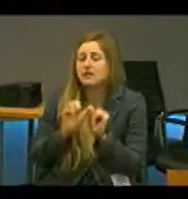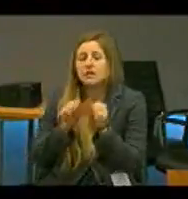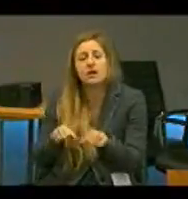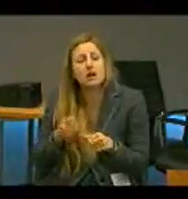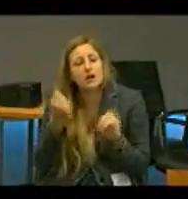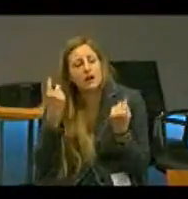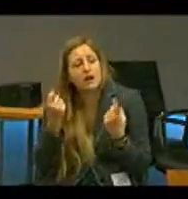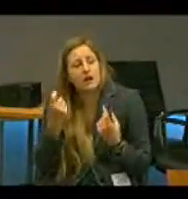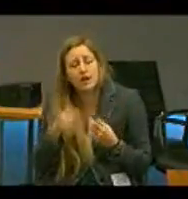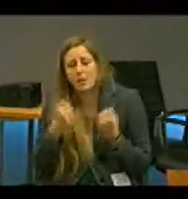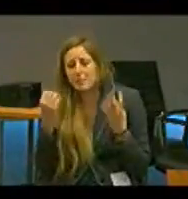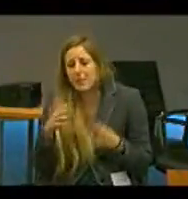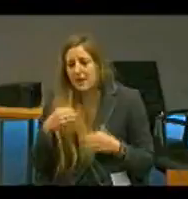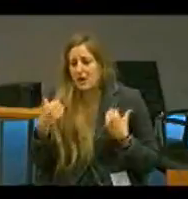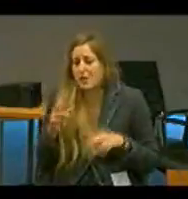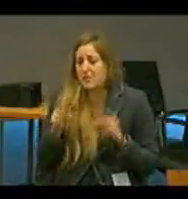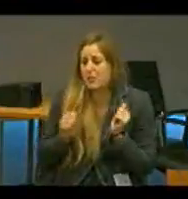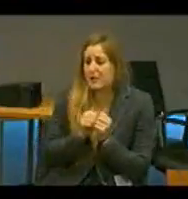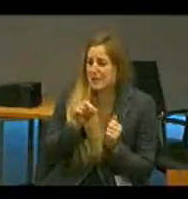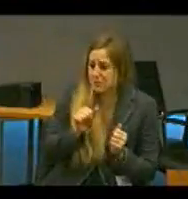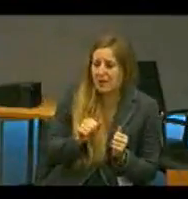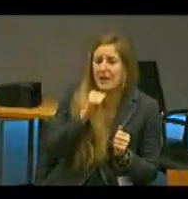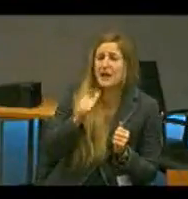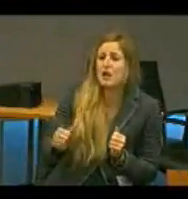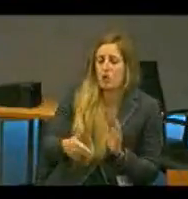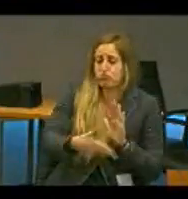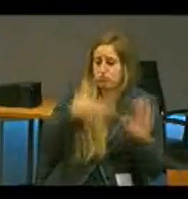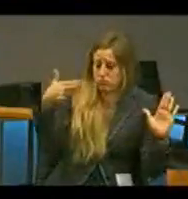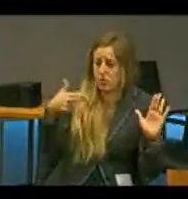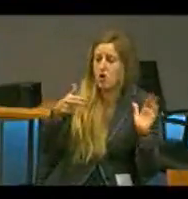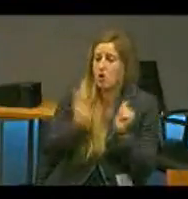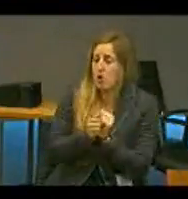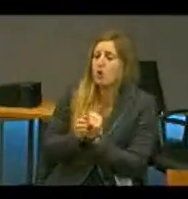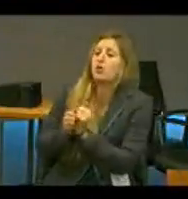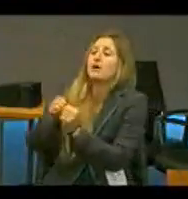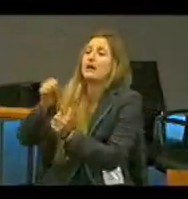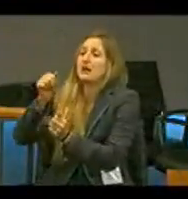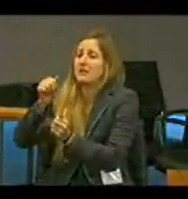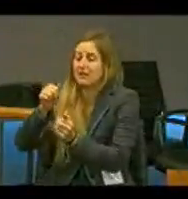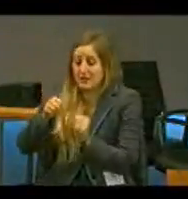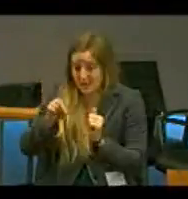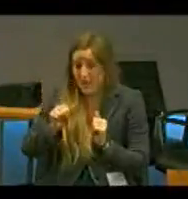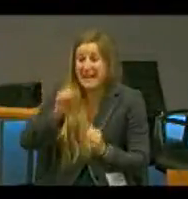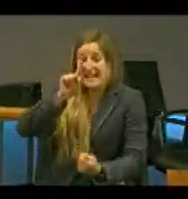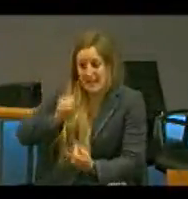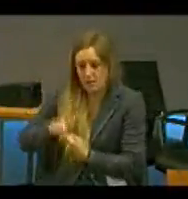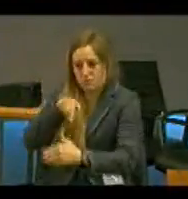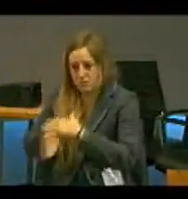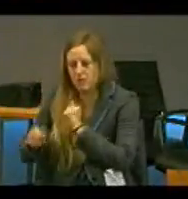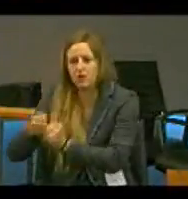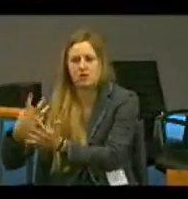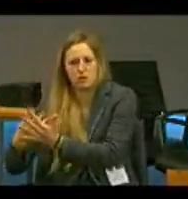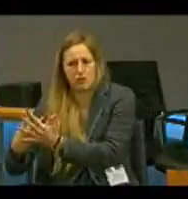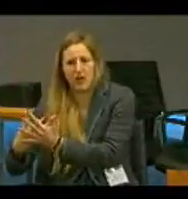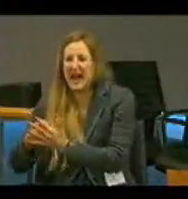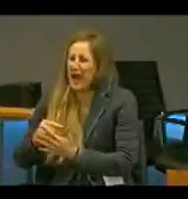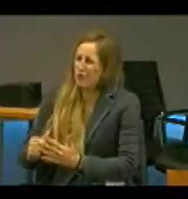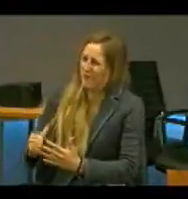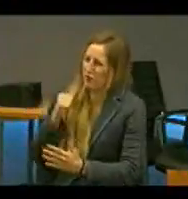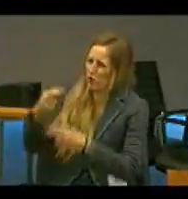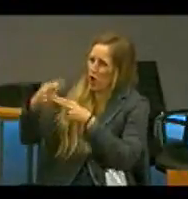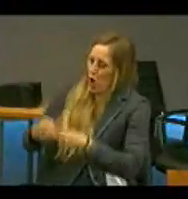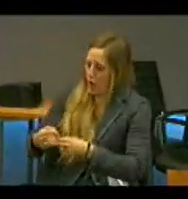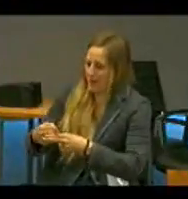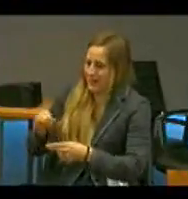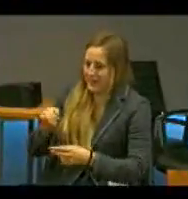not diagnosed until they enter the carceral system. I refuse to call it a justice system, so I will leave it at that. But the very fact that students of